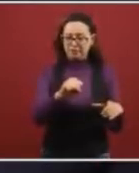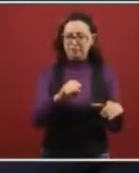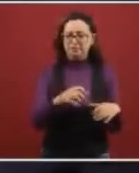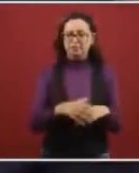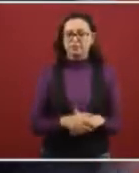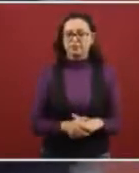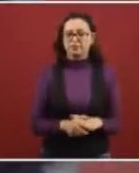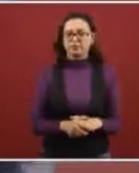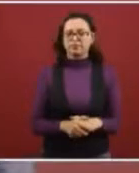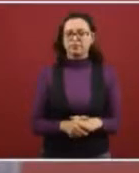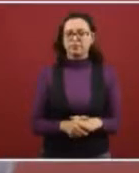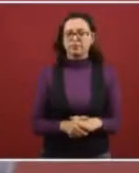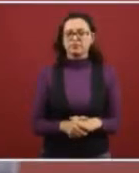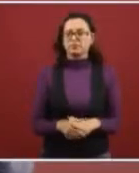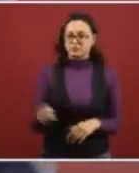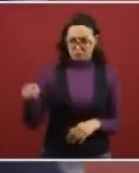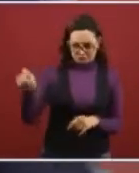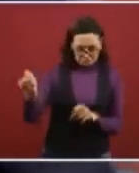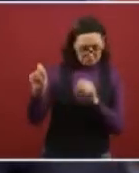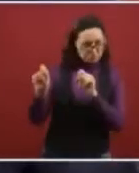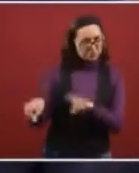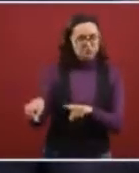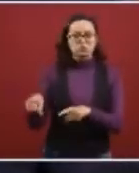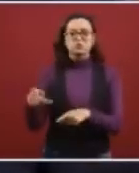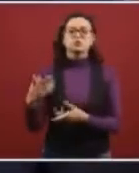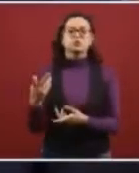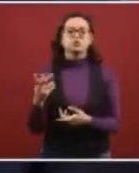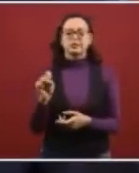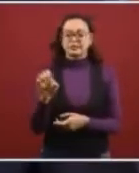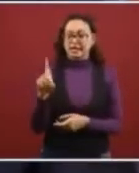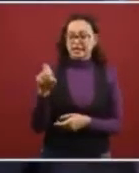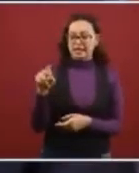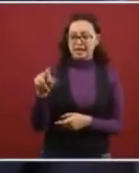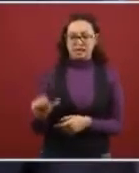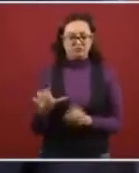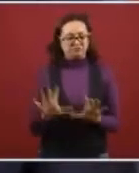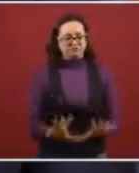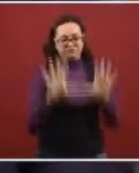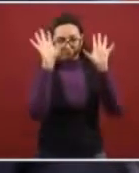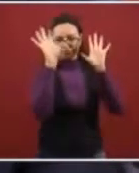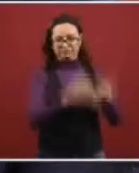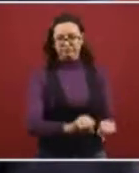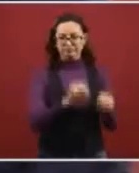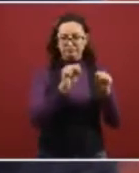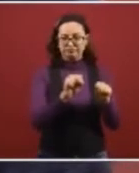Participamos nosotros en la detención. We participated in the detention. De